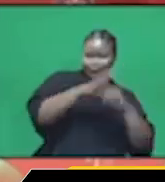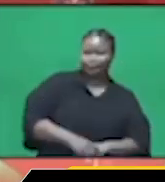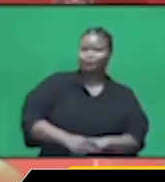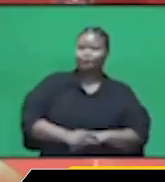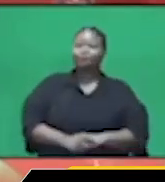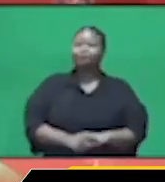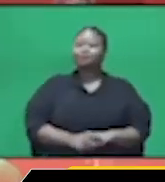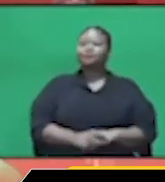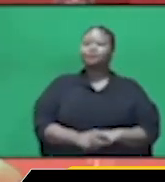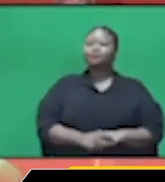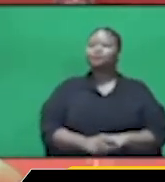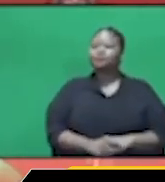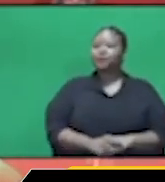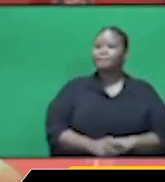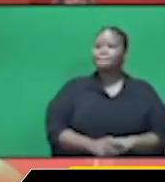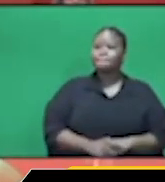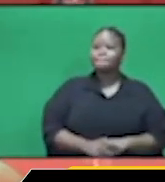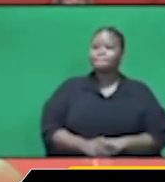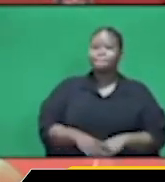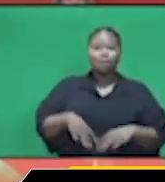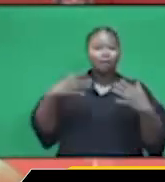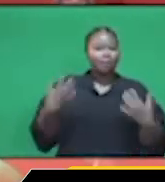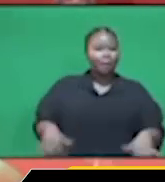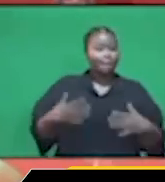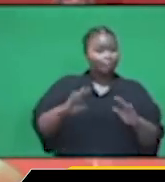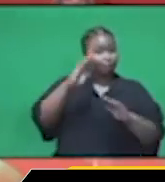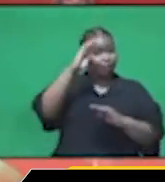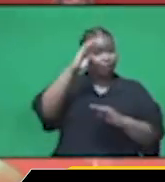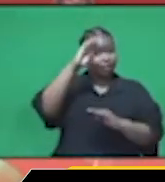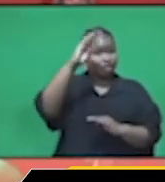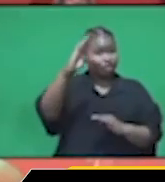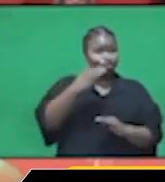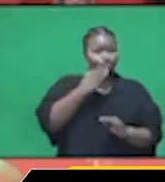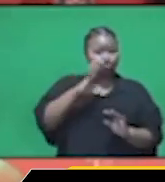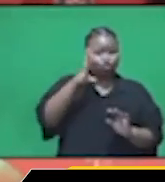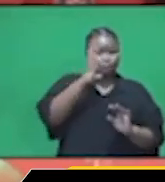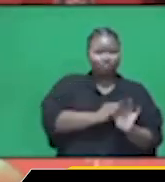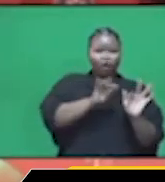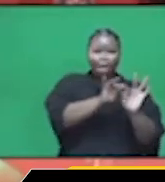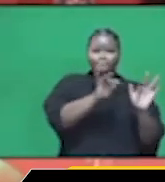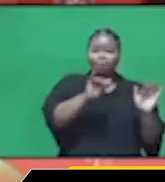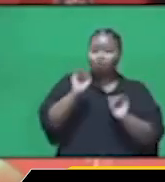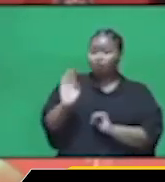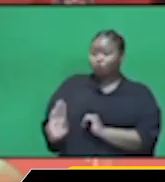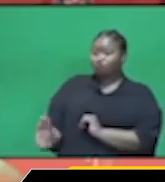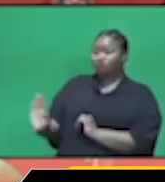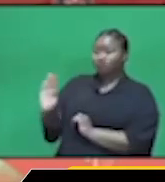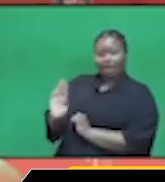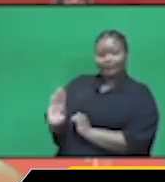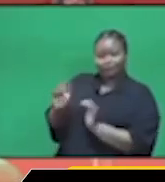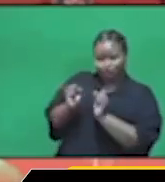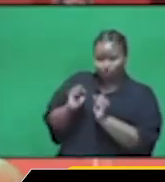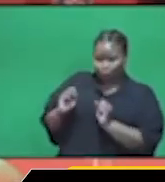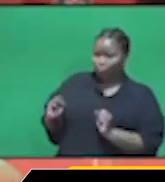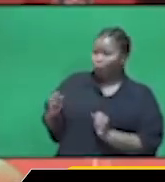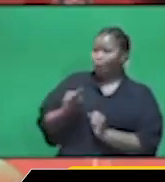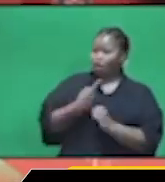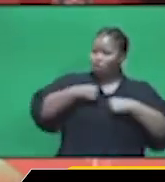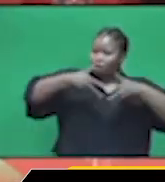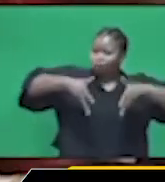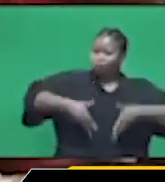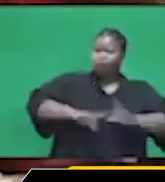I pass my warm revolutionary greetings from the beautiful people of Botswana at large. I'm here to give